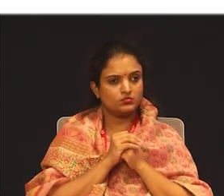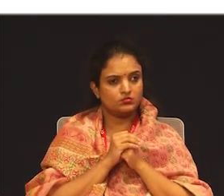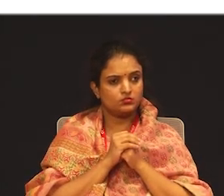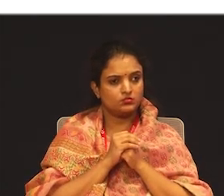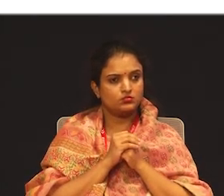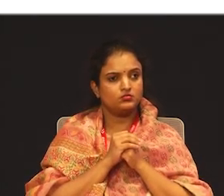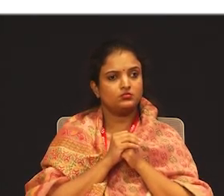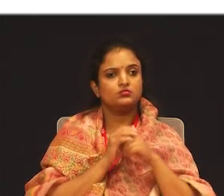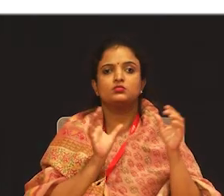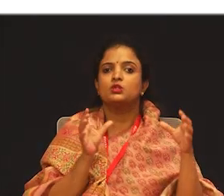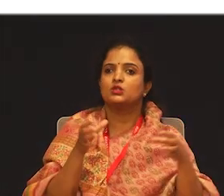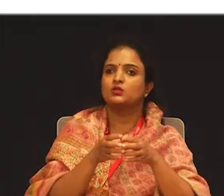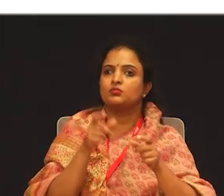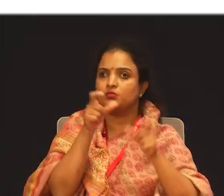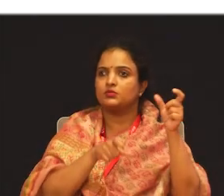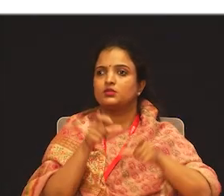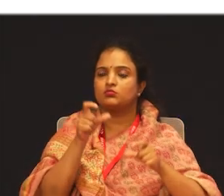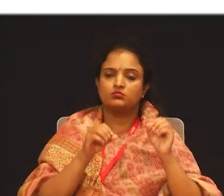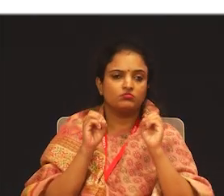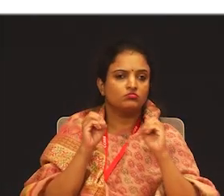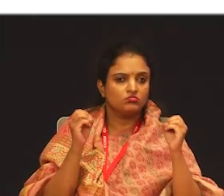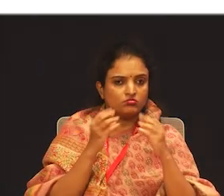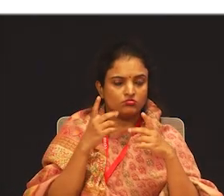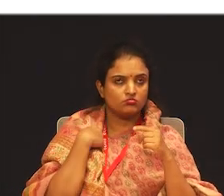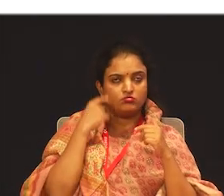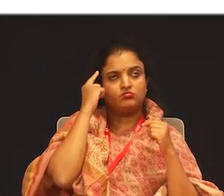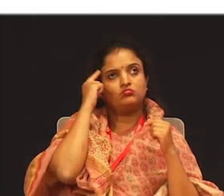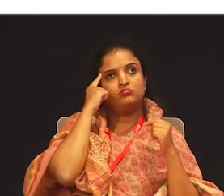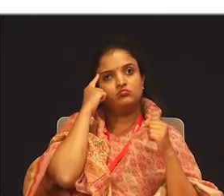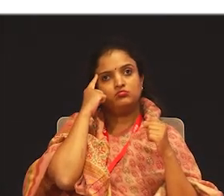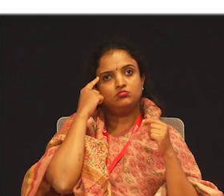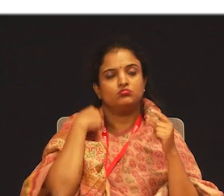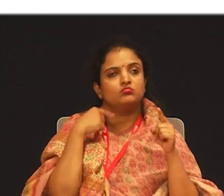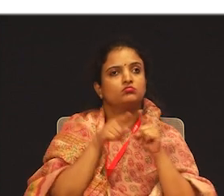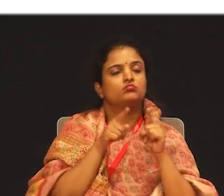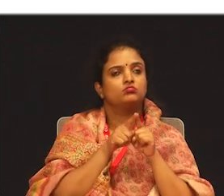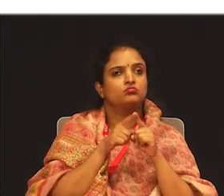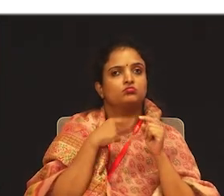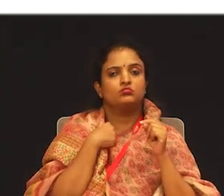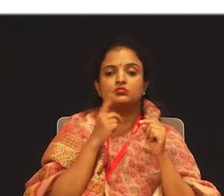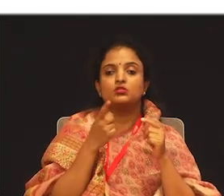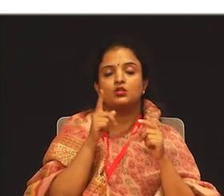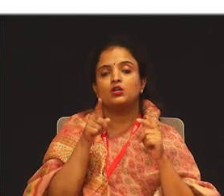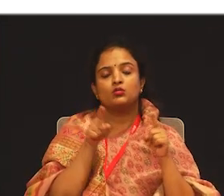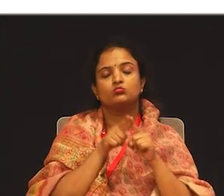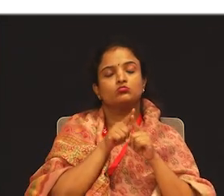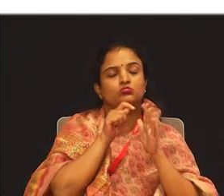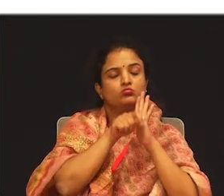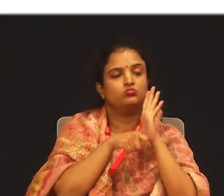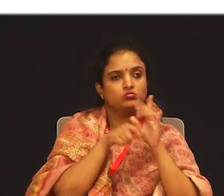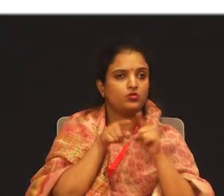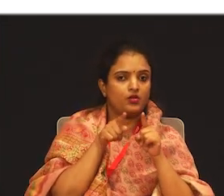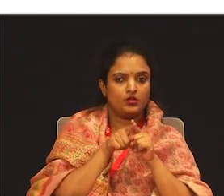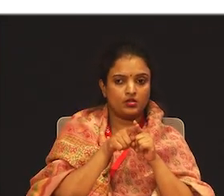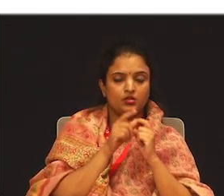a group of people suddenly thought that we need a screening checklist, though the project was conceptualized like that